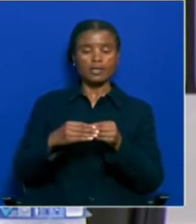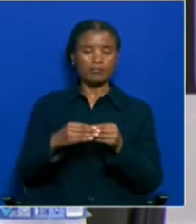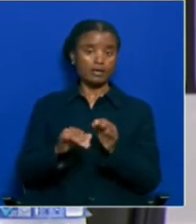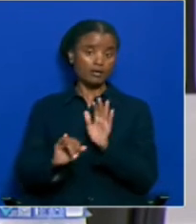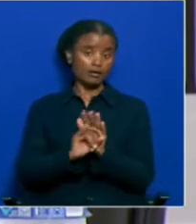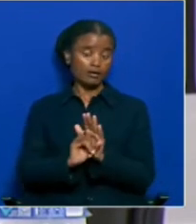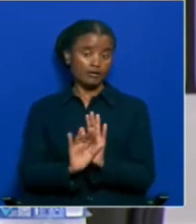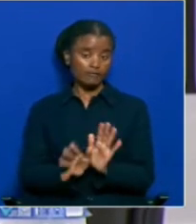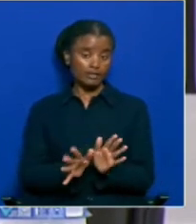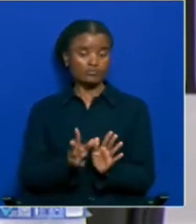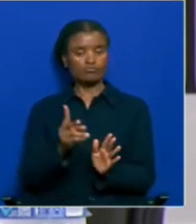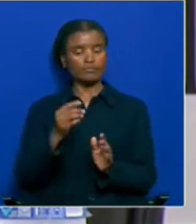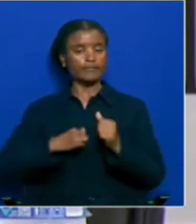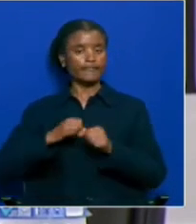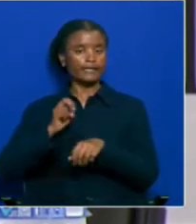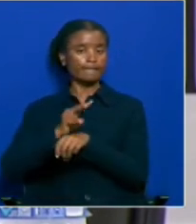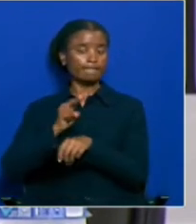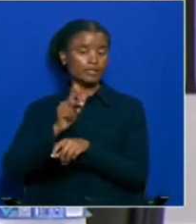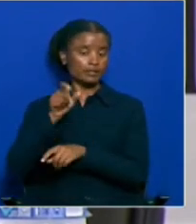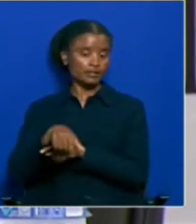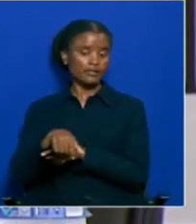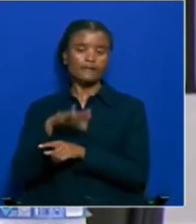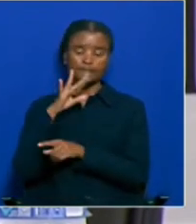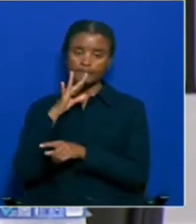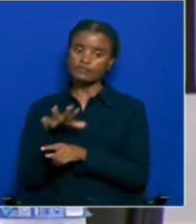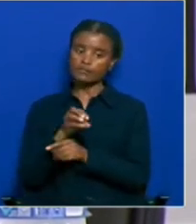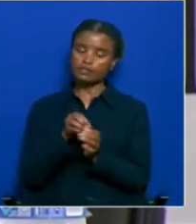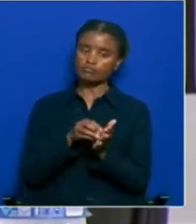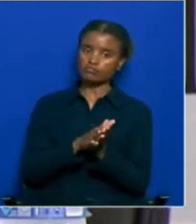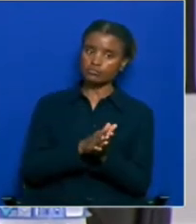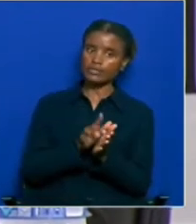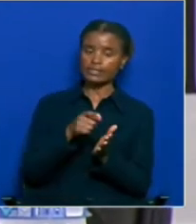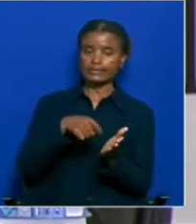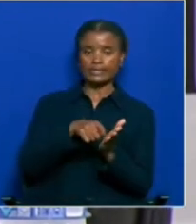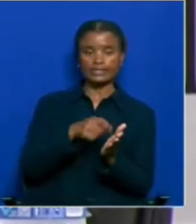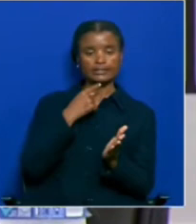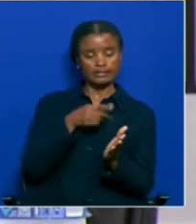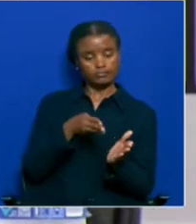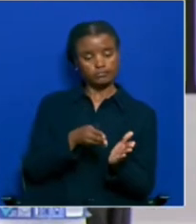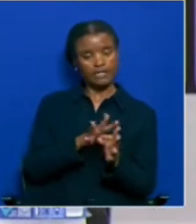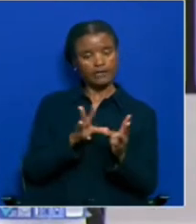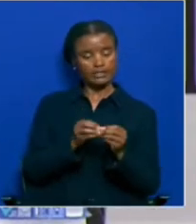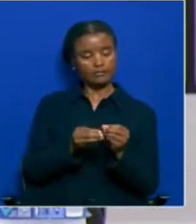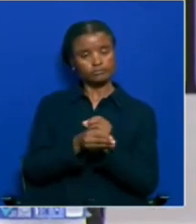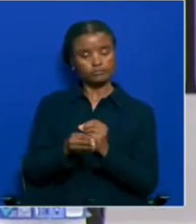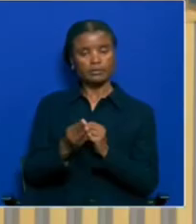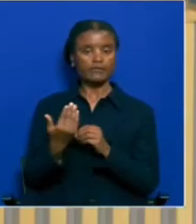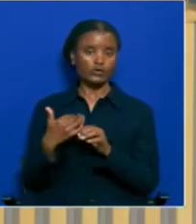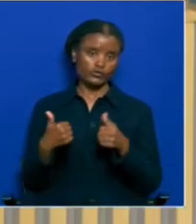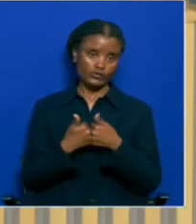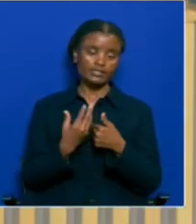inspector must book all those that are going to, and they must sign that we are here, everything. So that's a challenge that we had as the Commissioner,